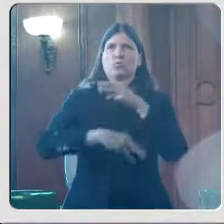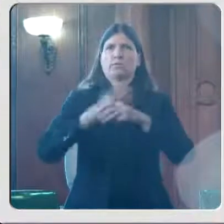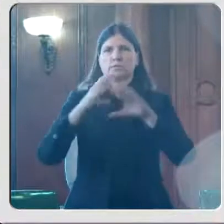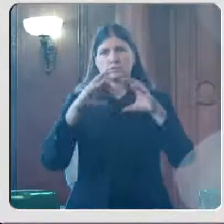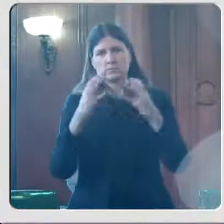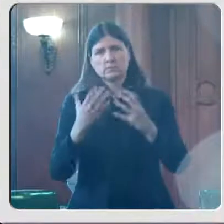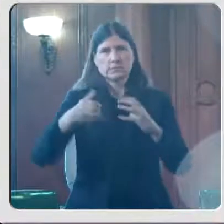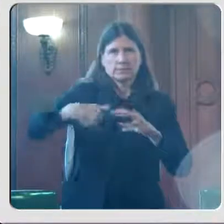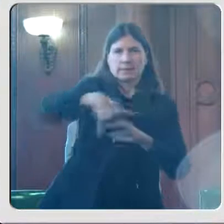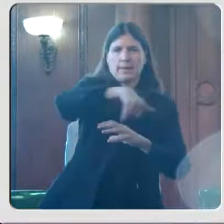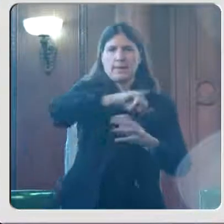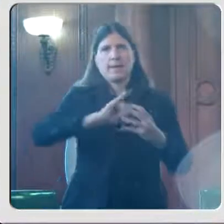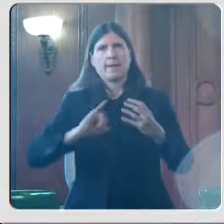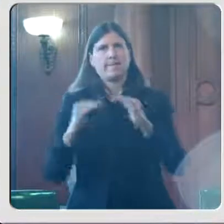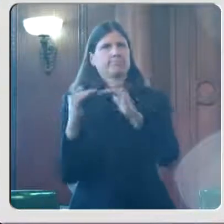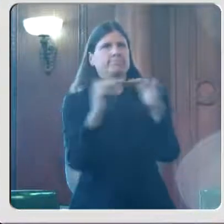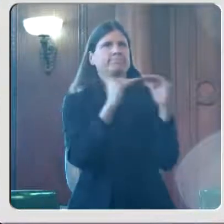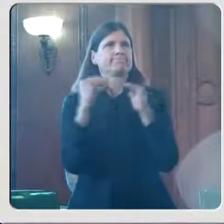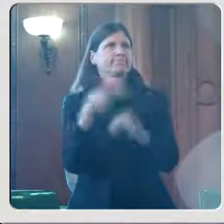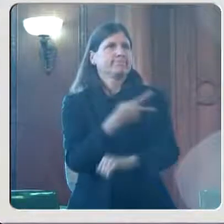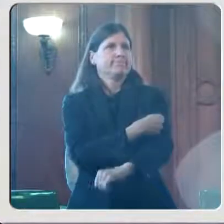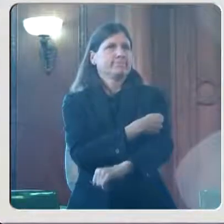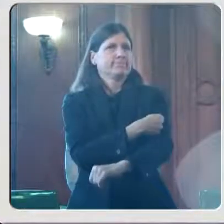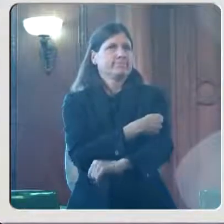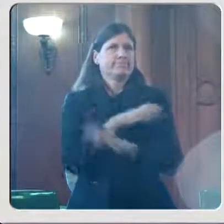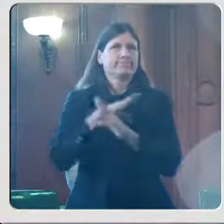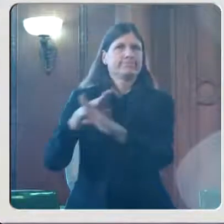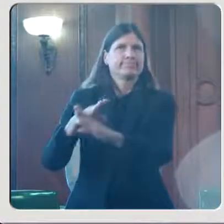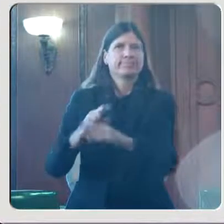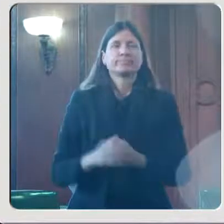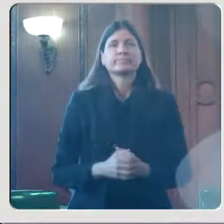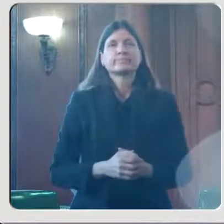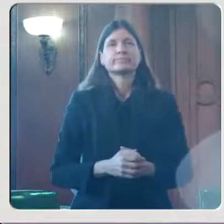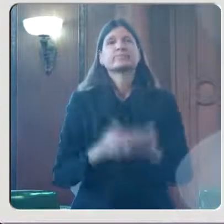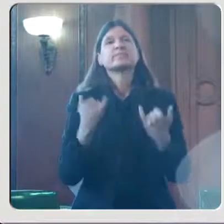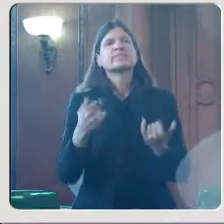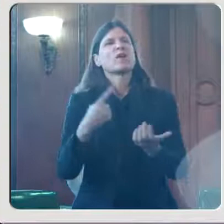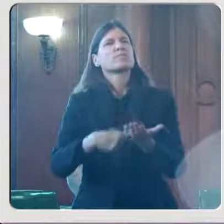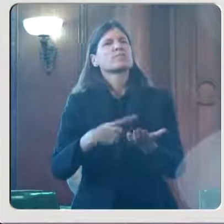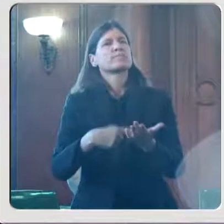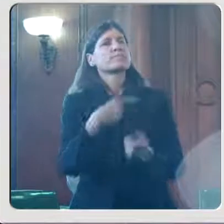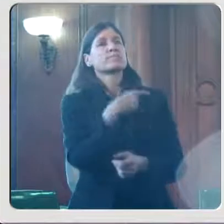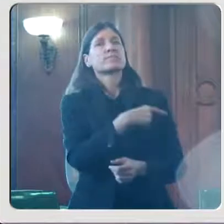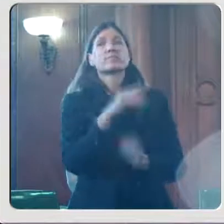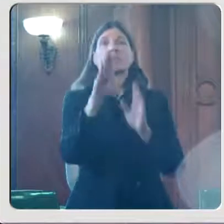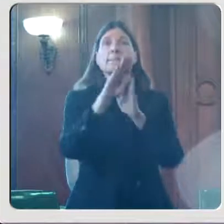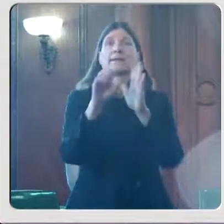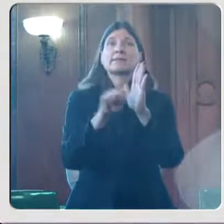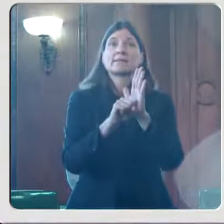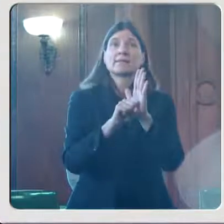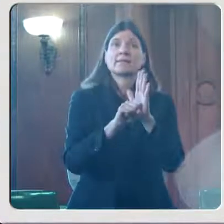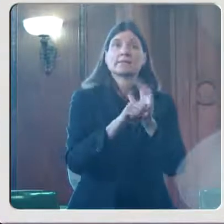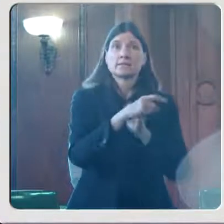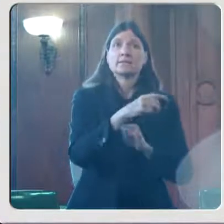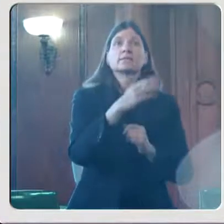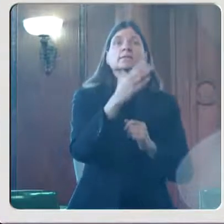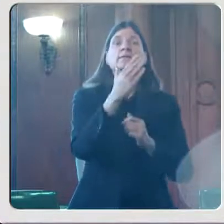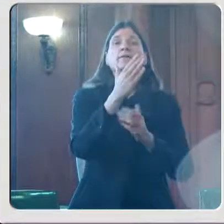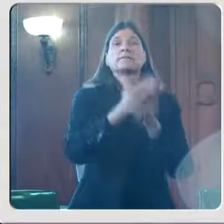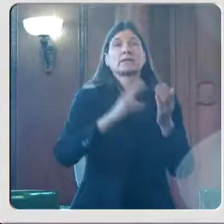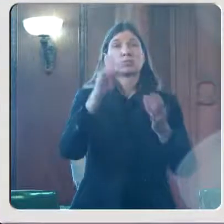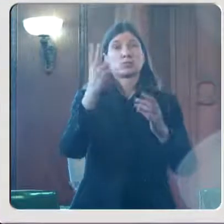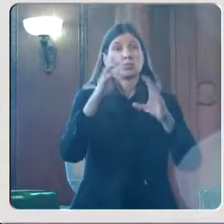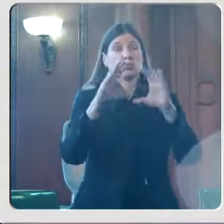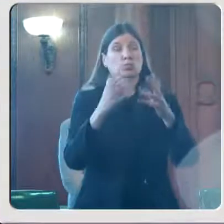Bay State, we are moving into phase 2, or have moved into phase 2, the initial group being the over 75 group, as you had